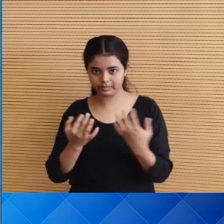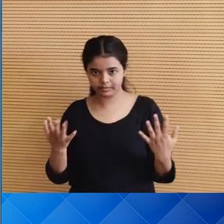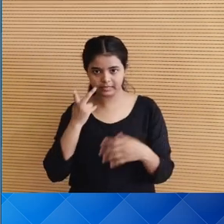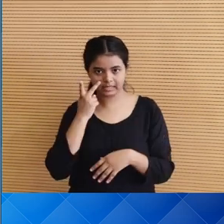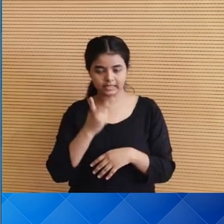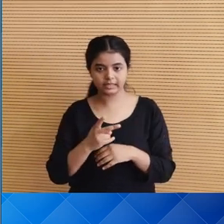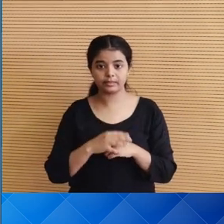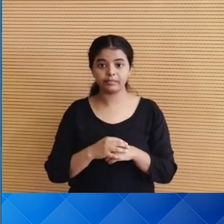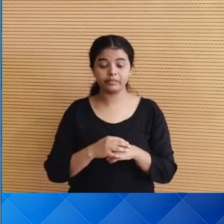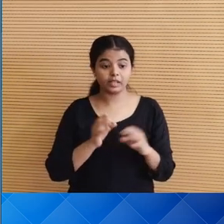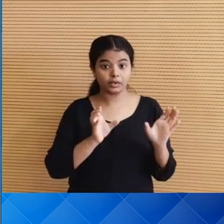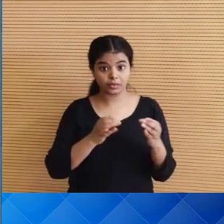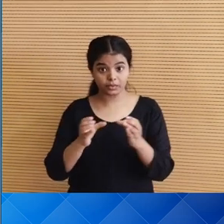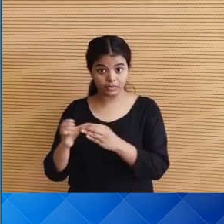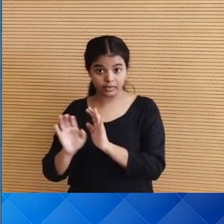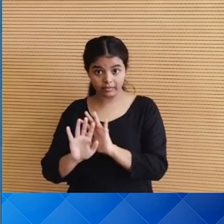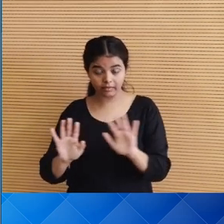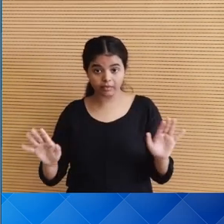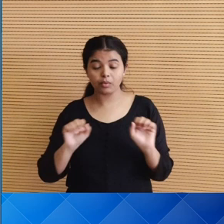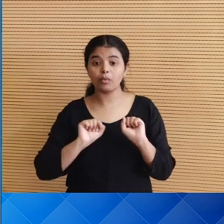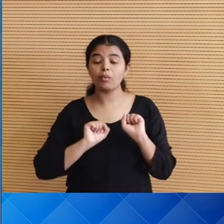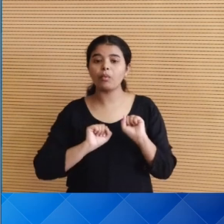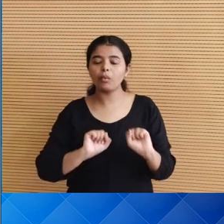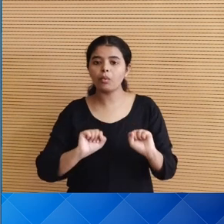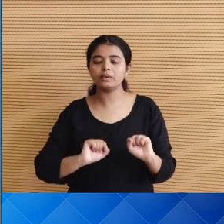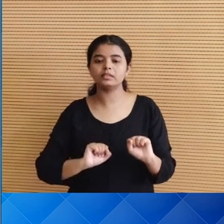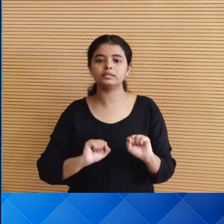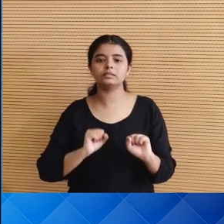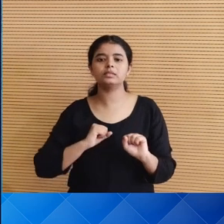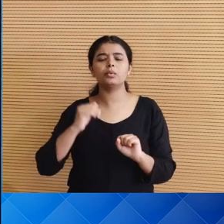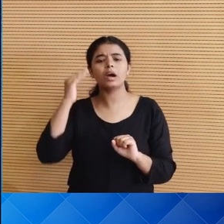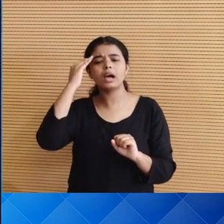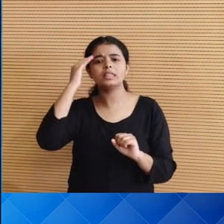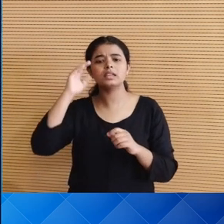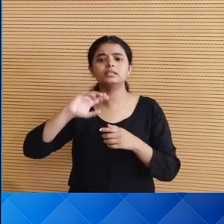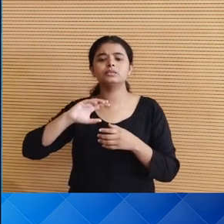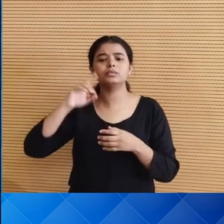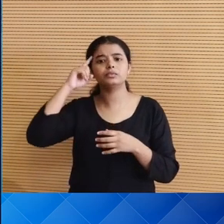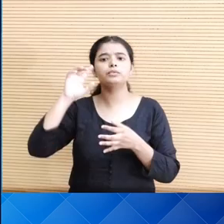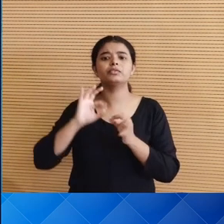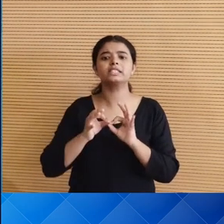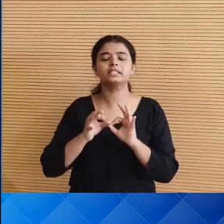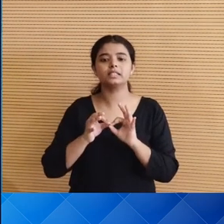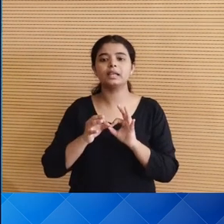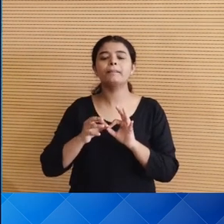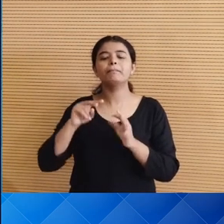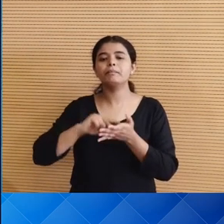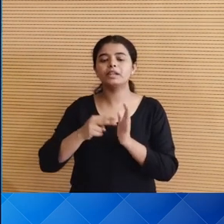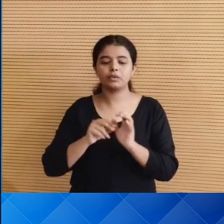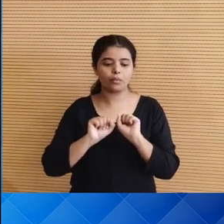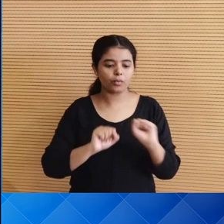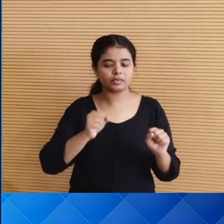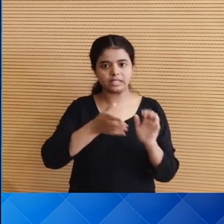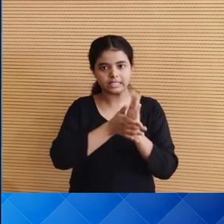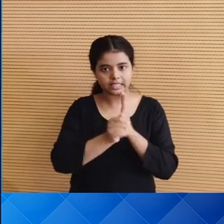And under each curricular goals, competencies are drawn. So what are the competencies? Competencies are the set of skills,